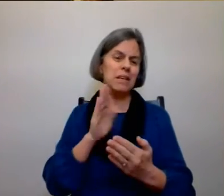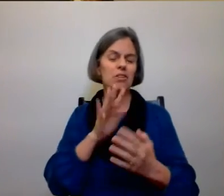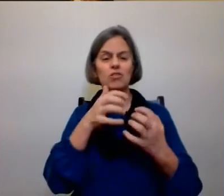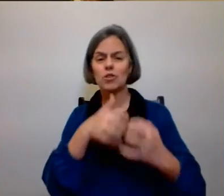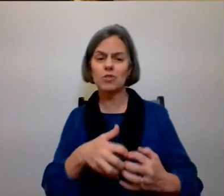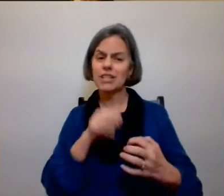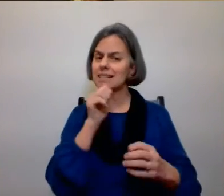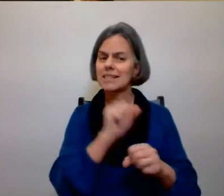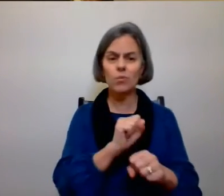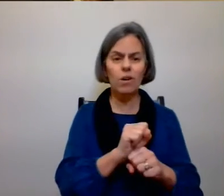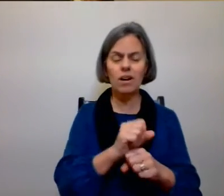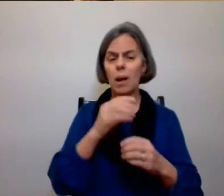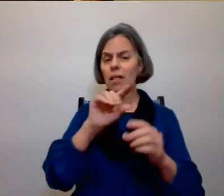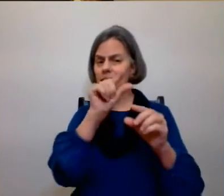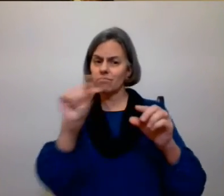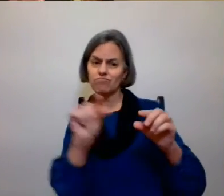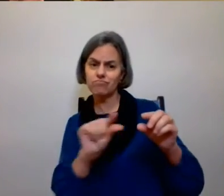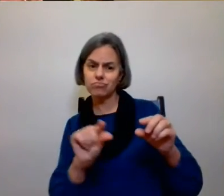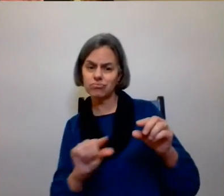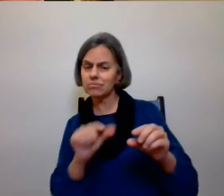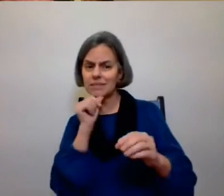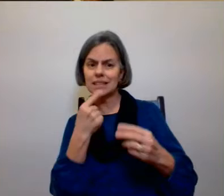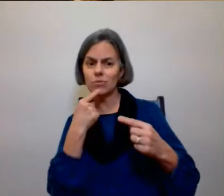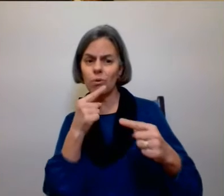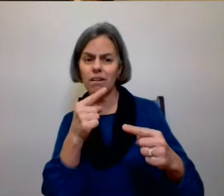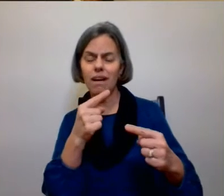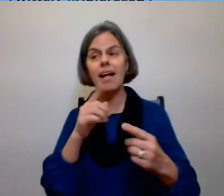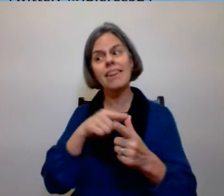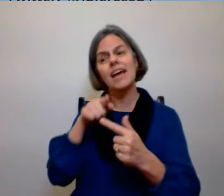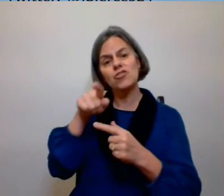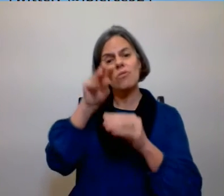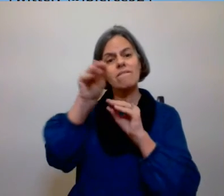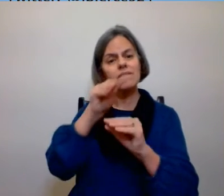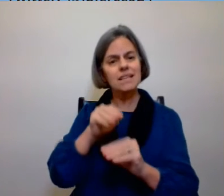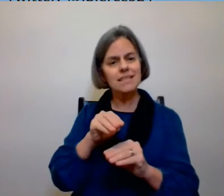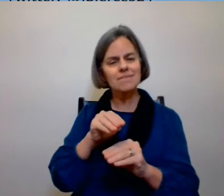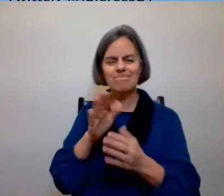run wall didn't work, and then fix it. I can't wait to see what you all create.